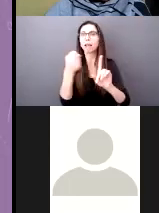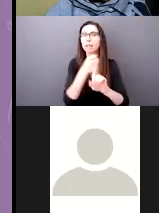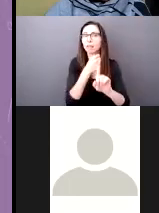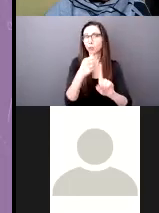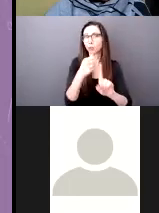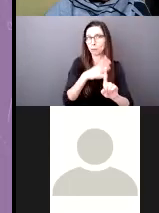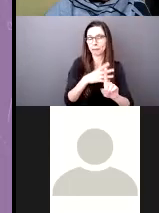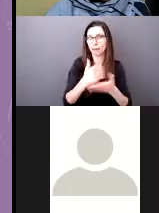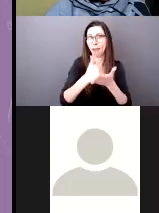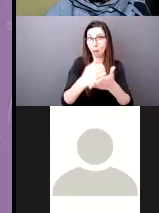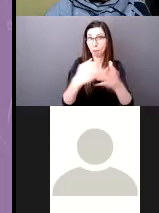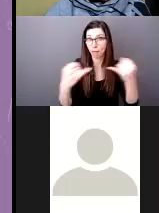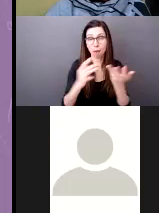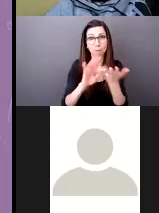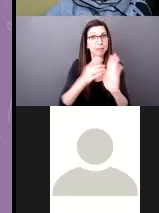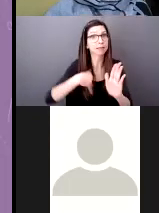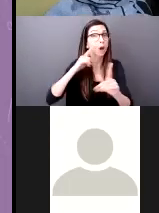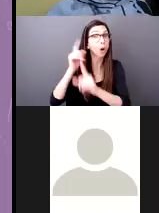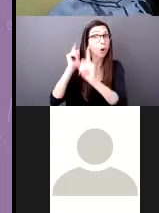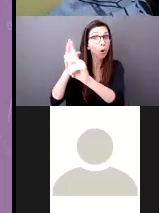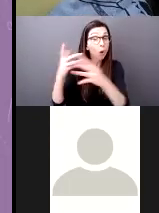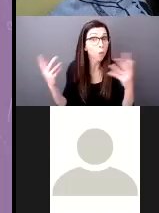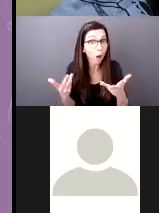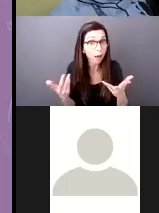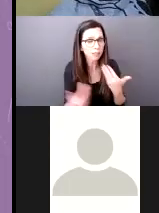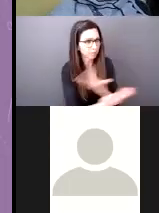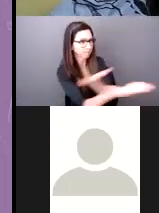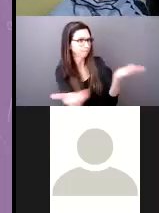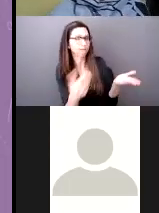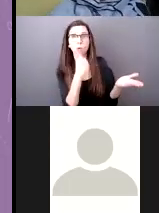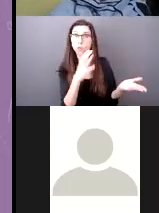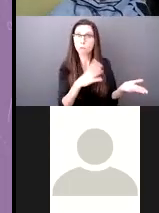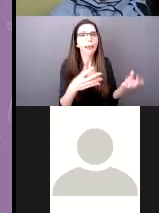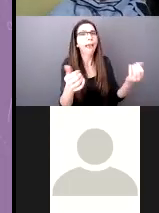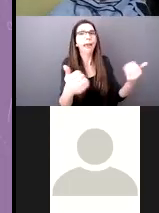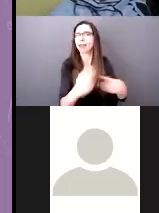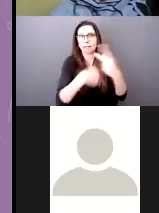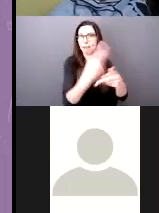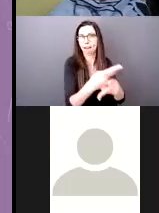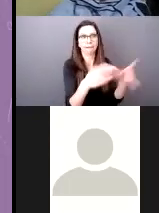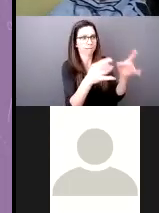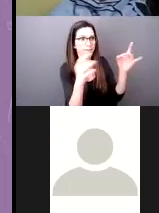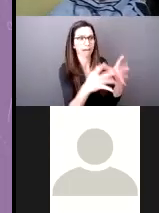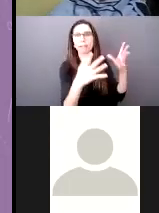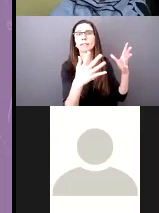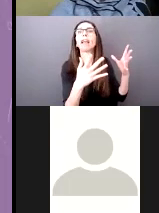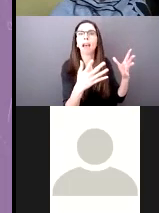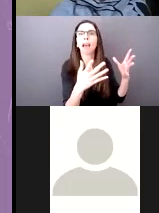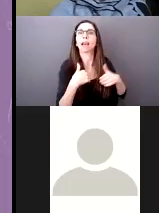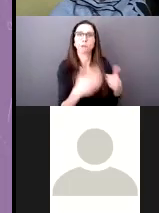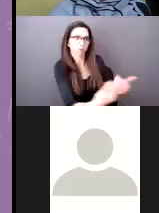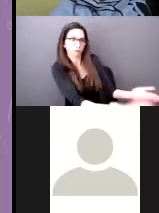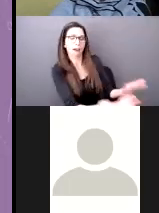goal is to support women who are experiencing any type of violence in their lives by providing crisis